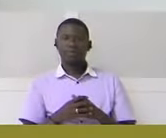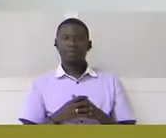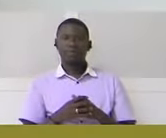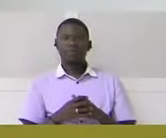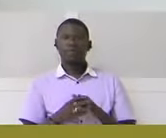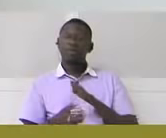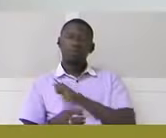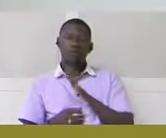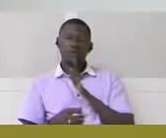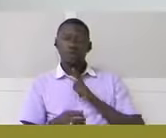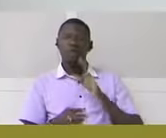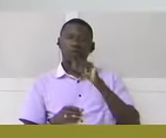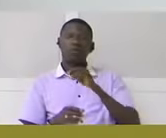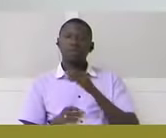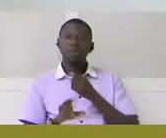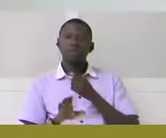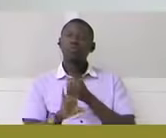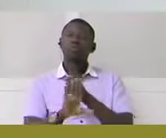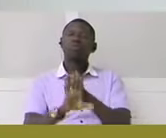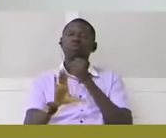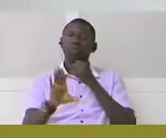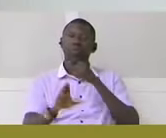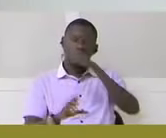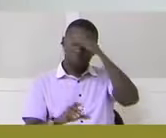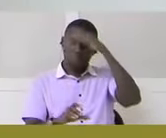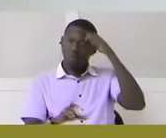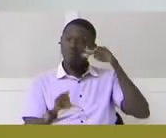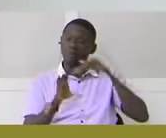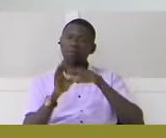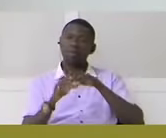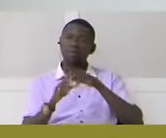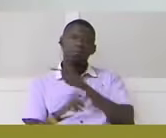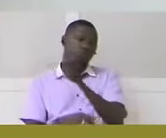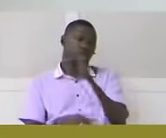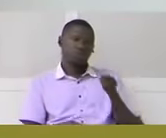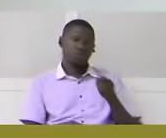We are acting as servants to them. The